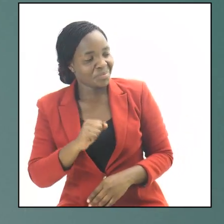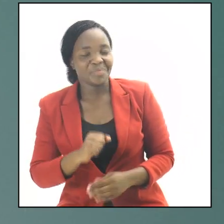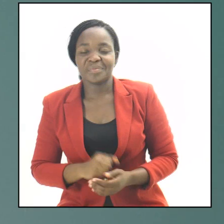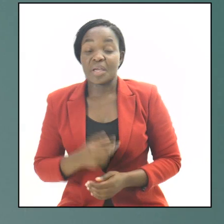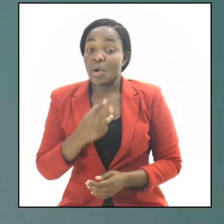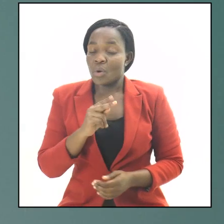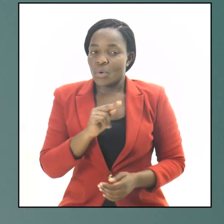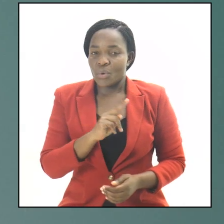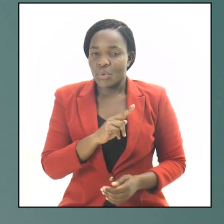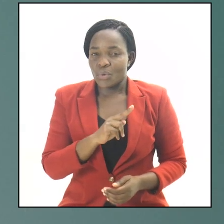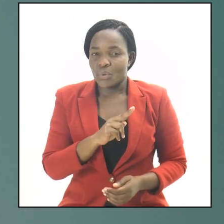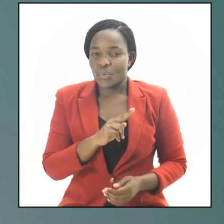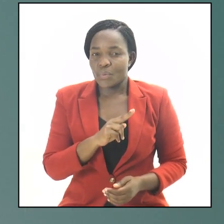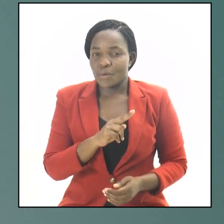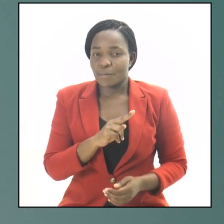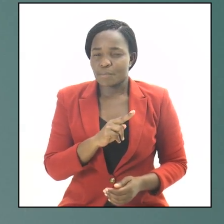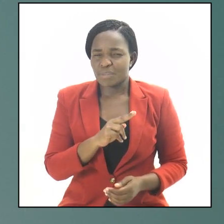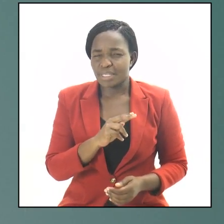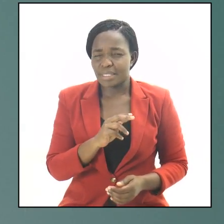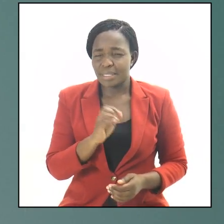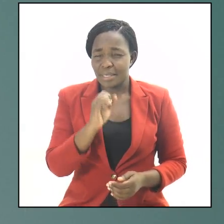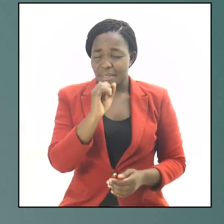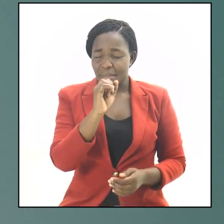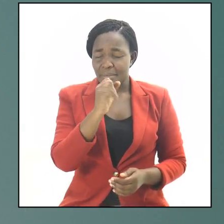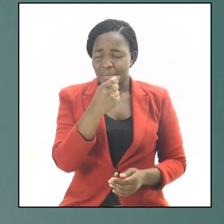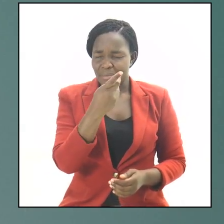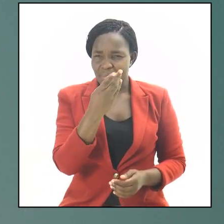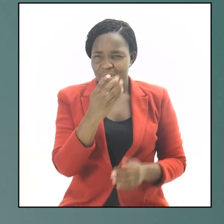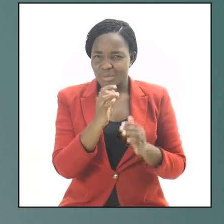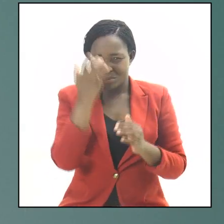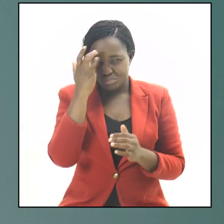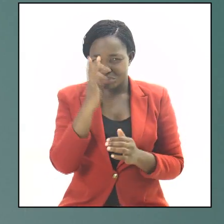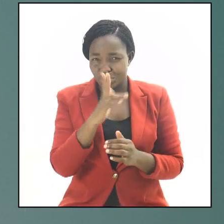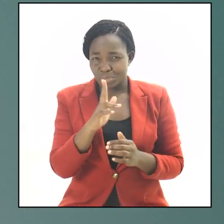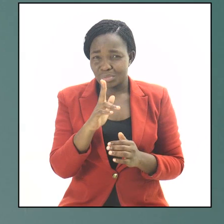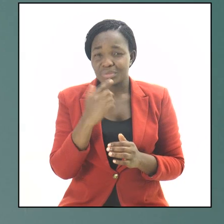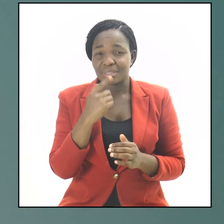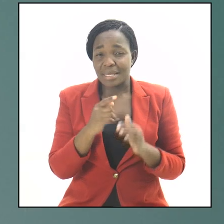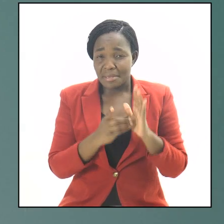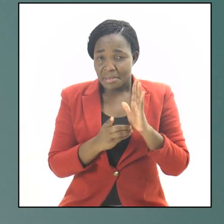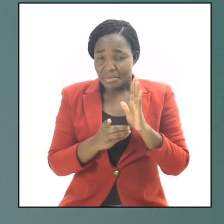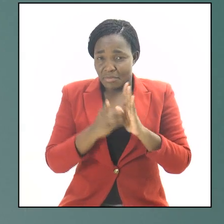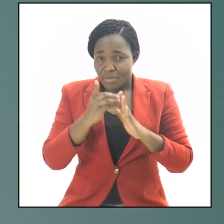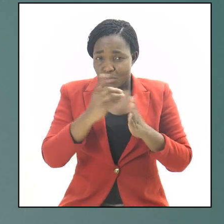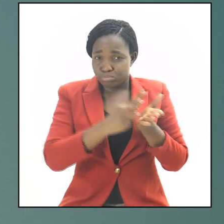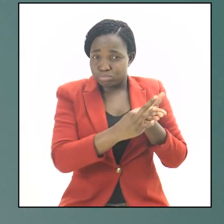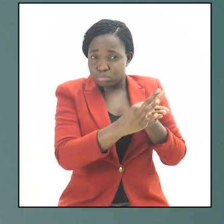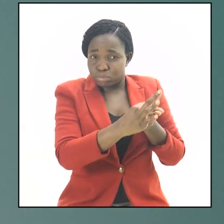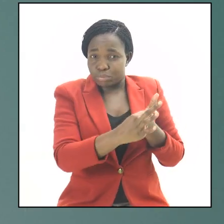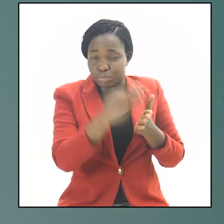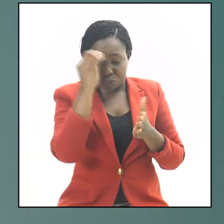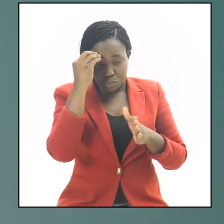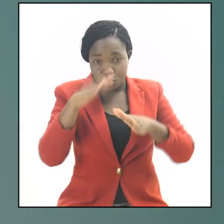No. The great mathematicians thought about this too and developed a formula to find the area of